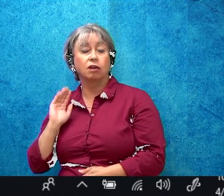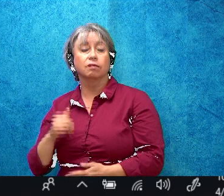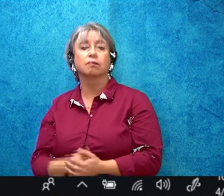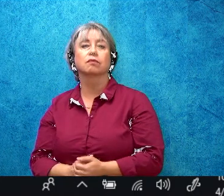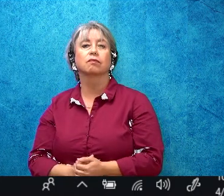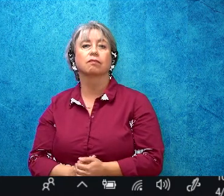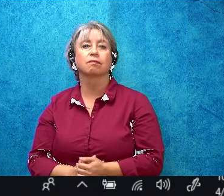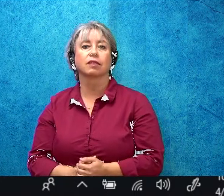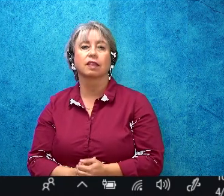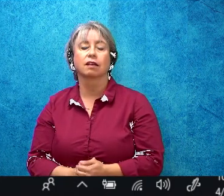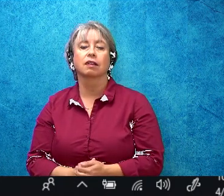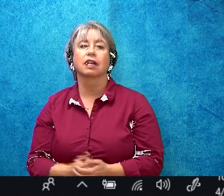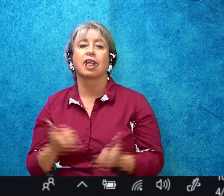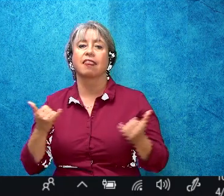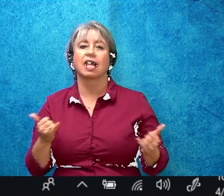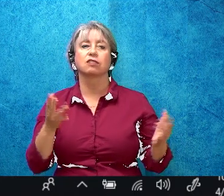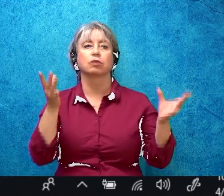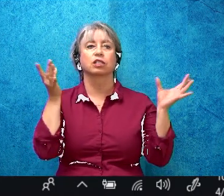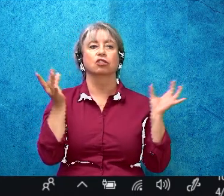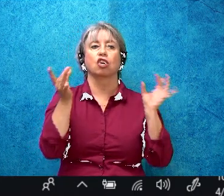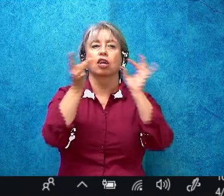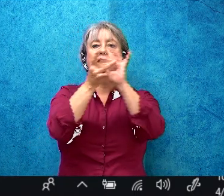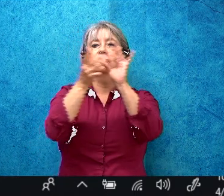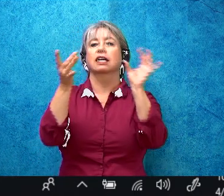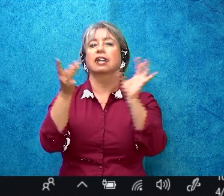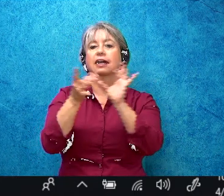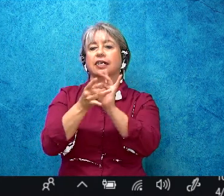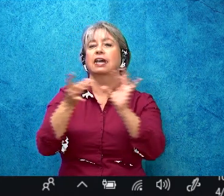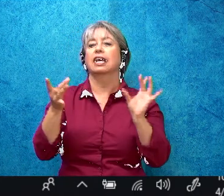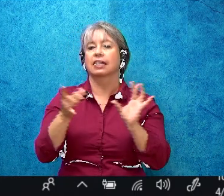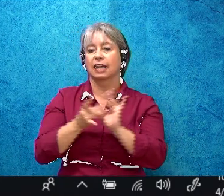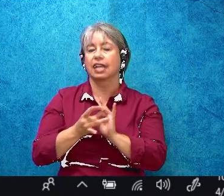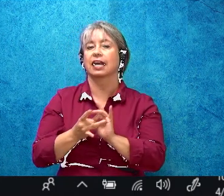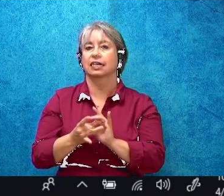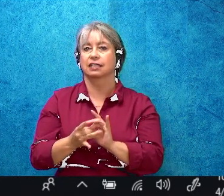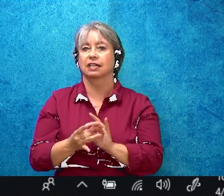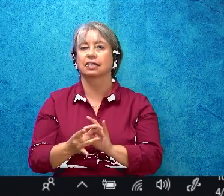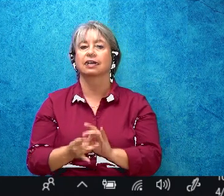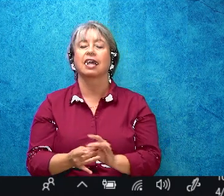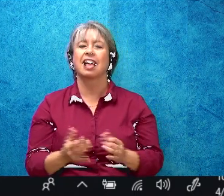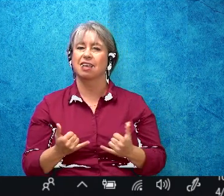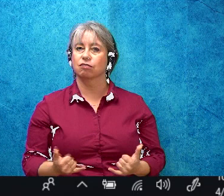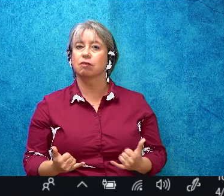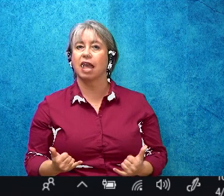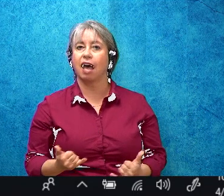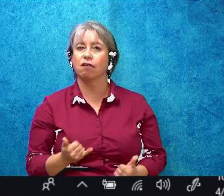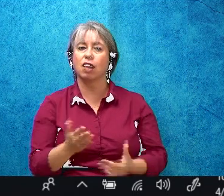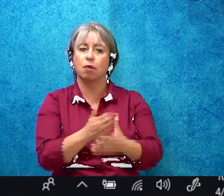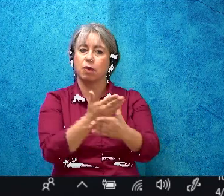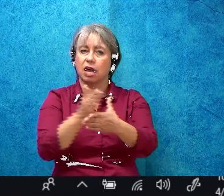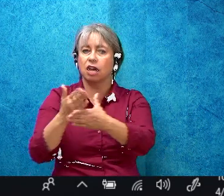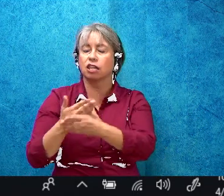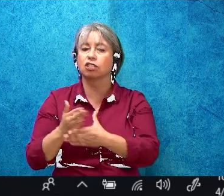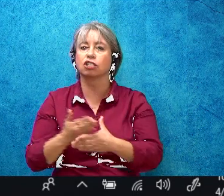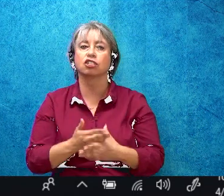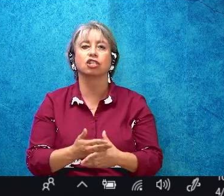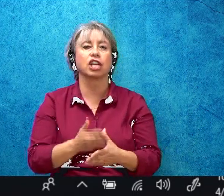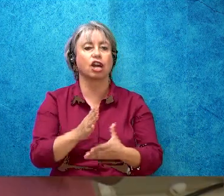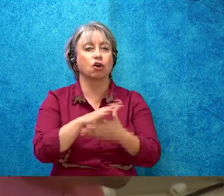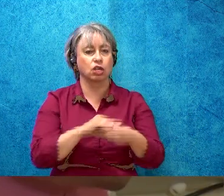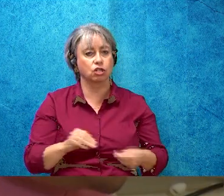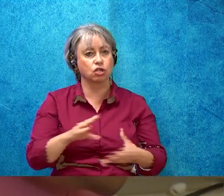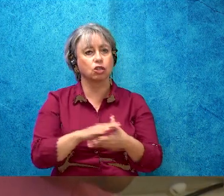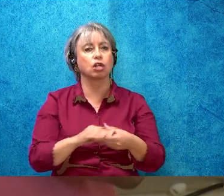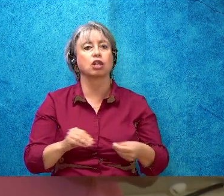that's where you start making the connections, all right? So I'm going to tell you guys a story, okay? It's a Greek myth, and it's